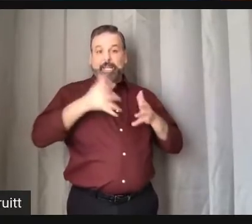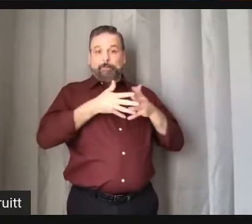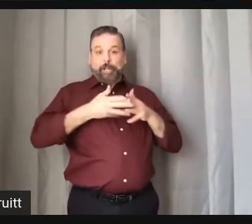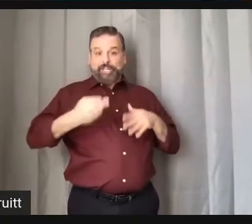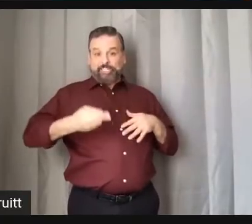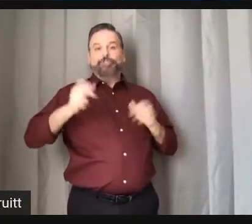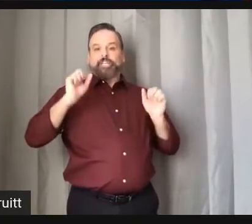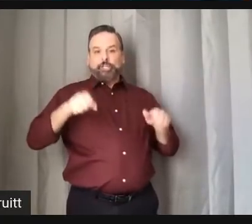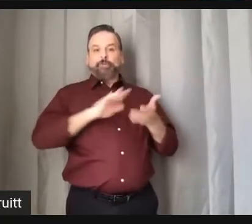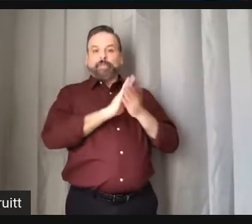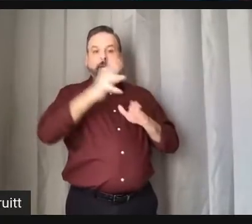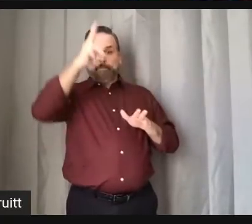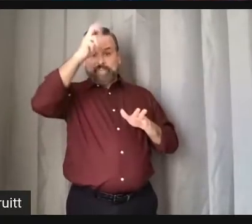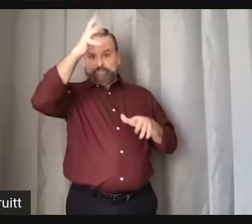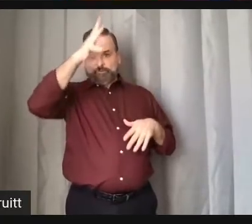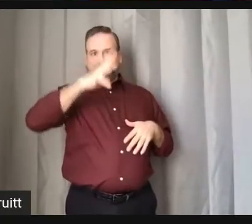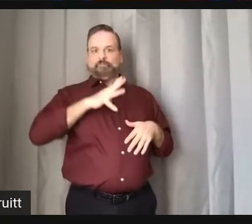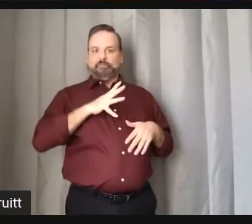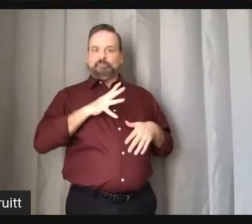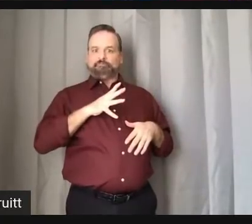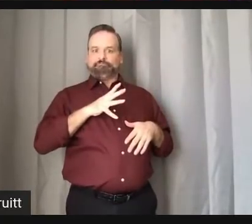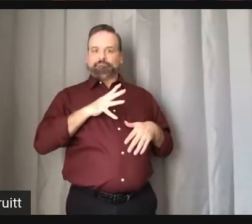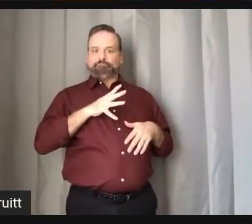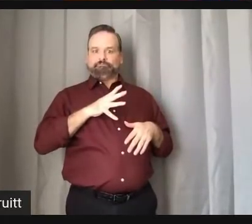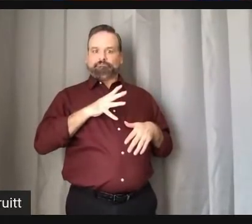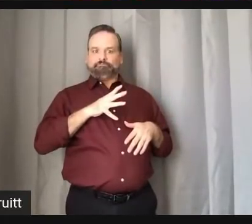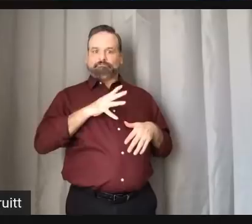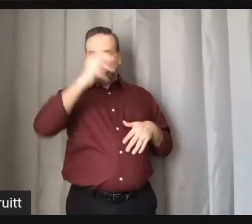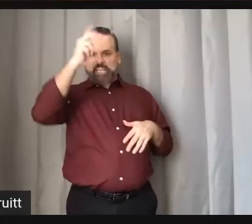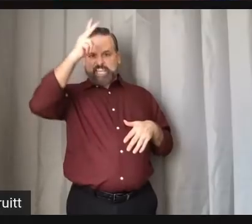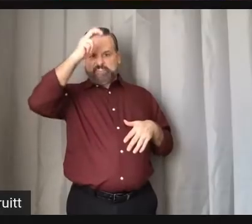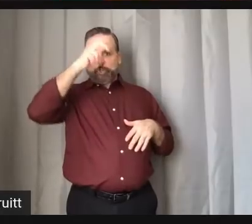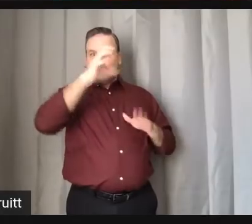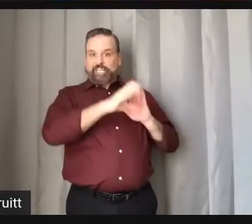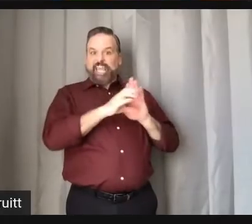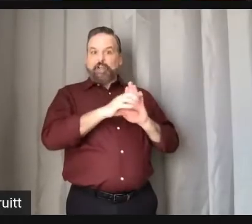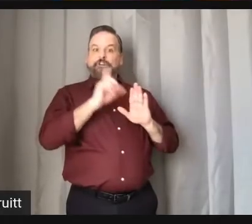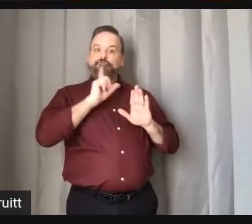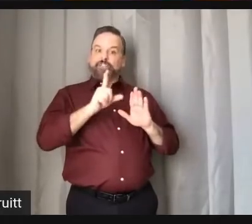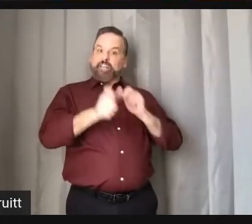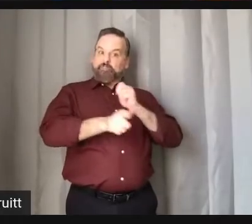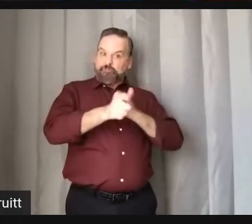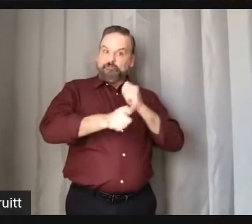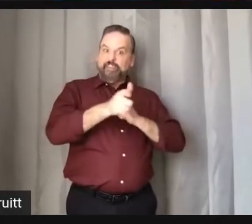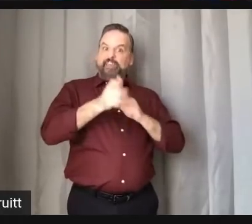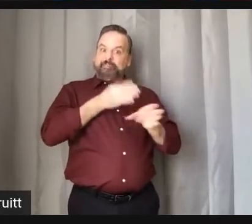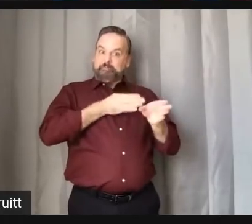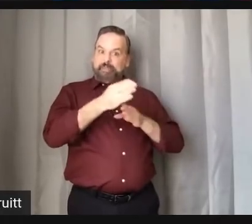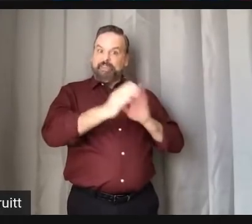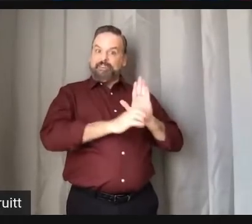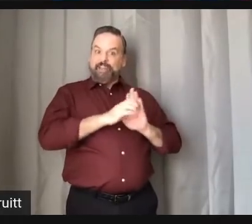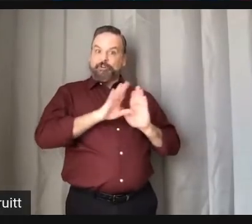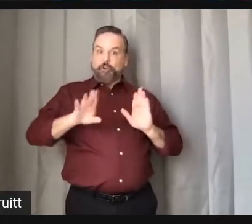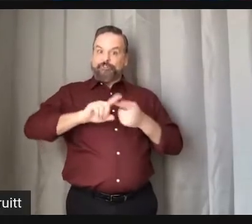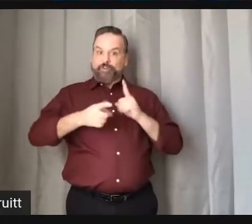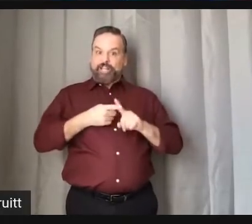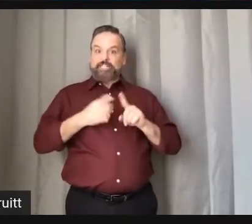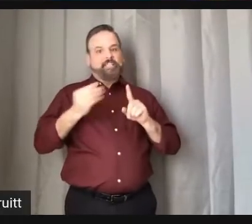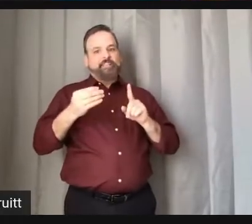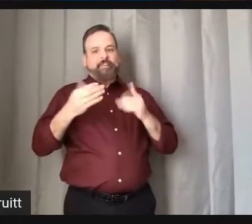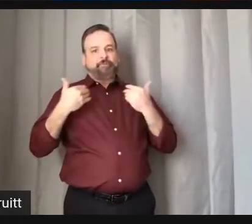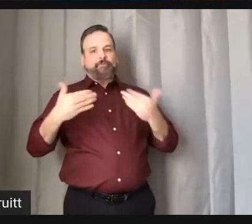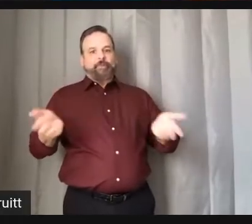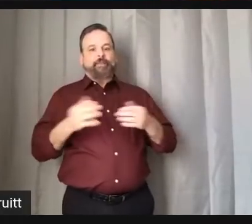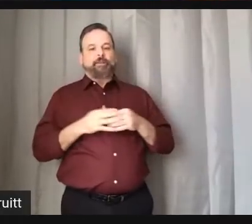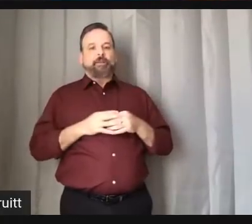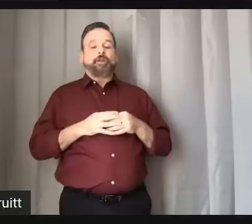bad guy in the story and be, you know, posing a threat to Magdalise and her friends. And we sort of went from there.